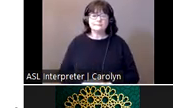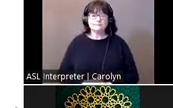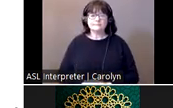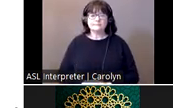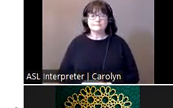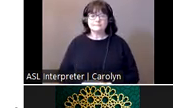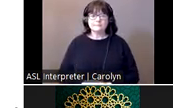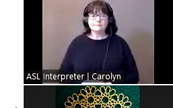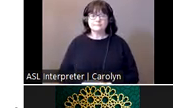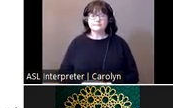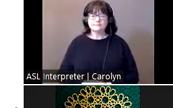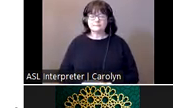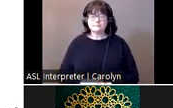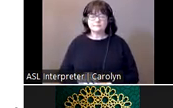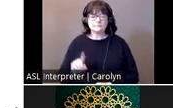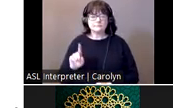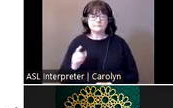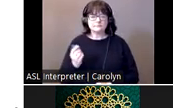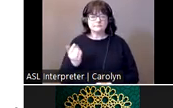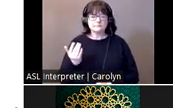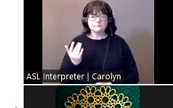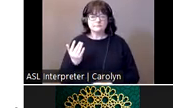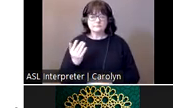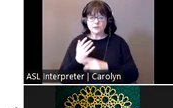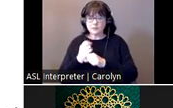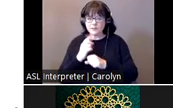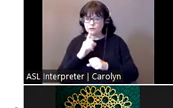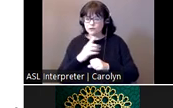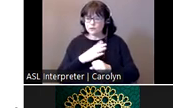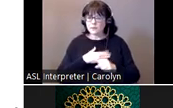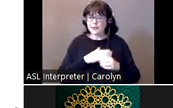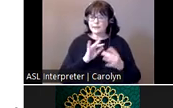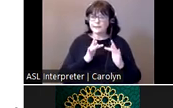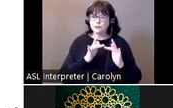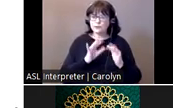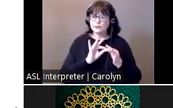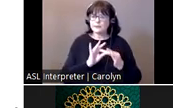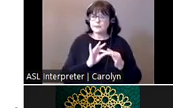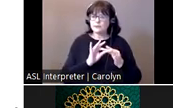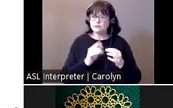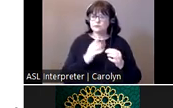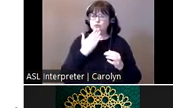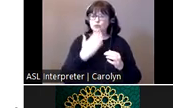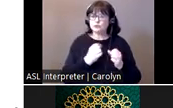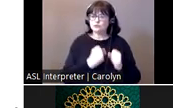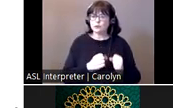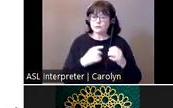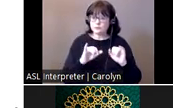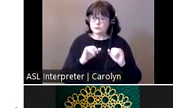And I'm just pausing for a moment to make sure my connection is still going strong here.